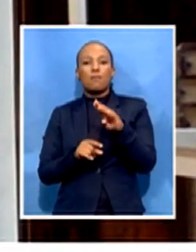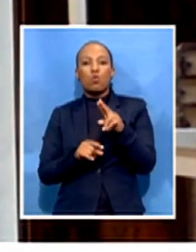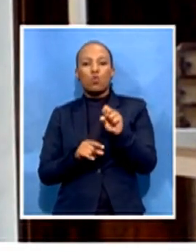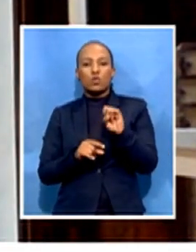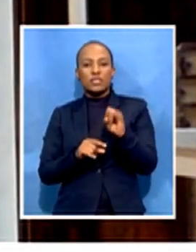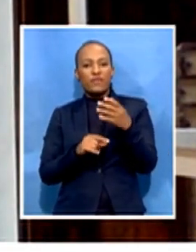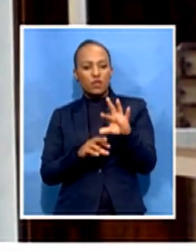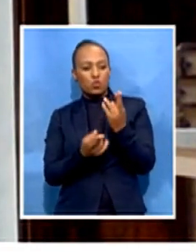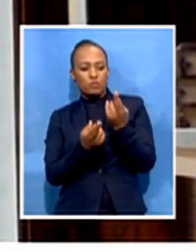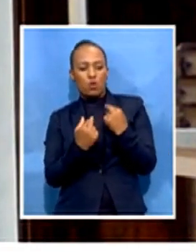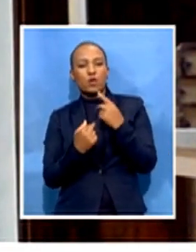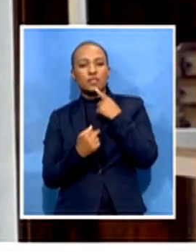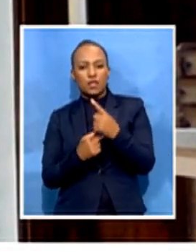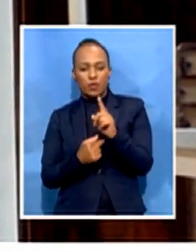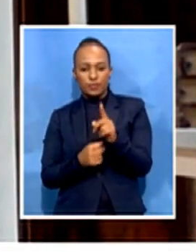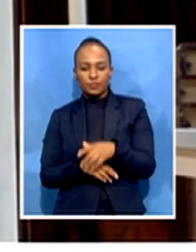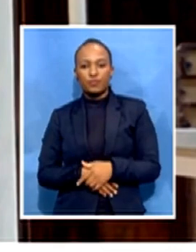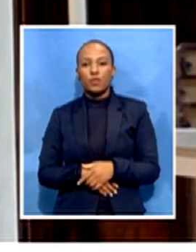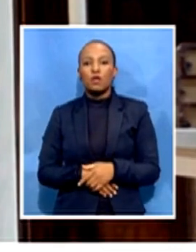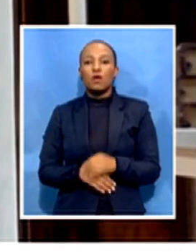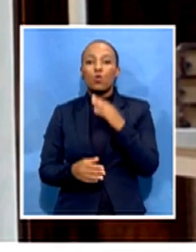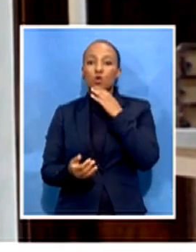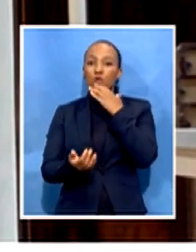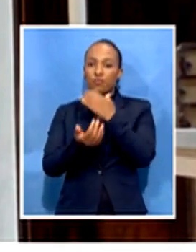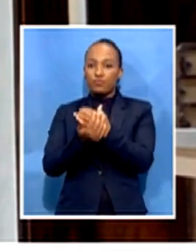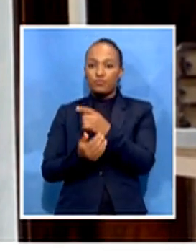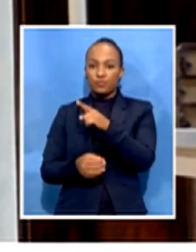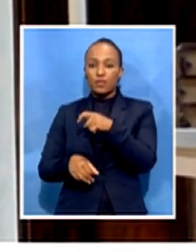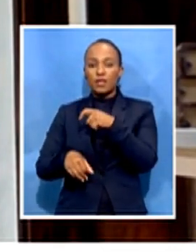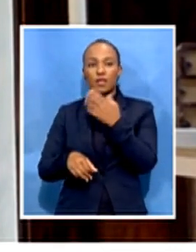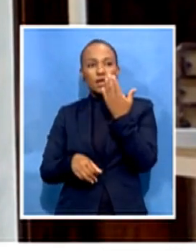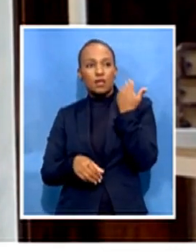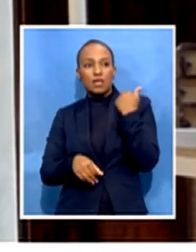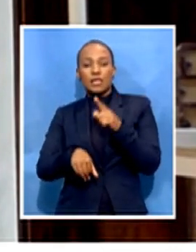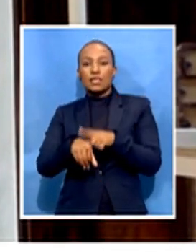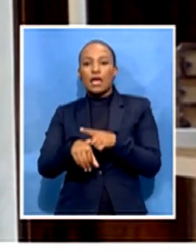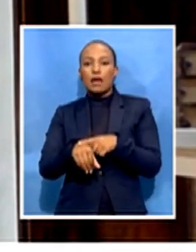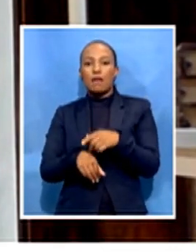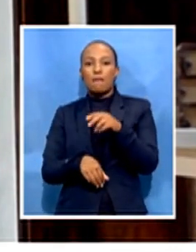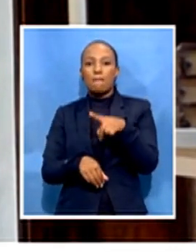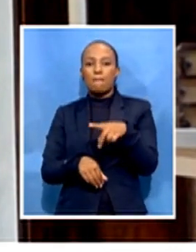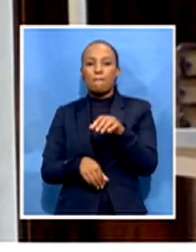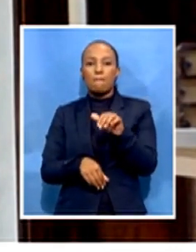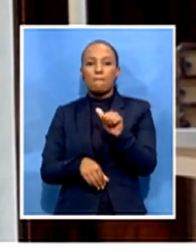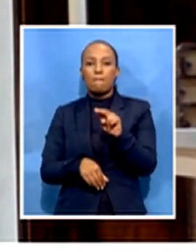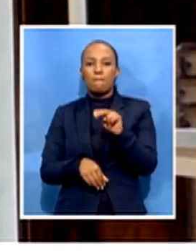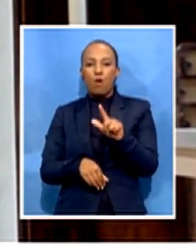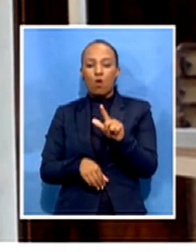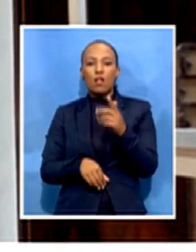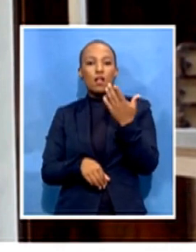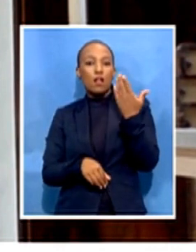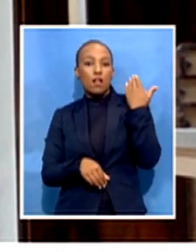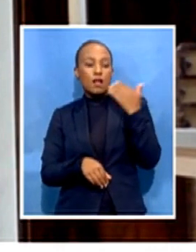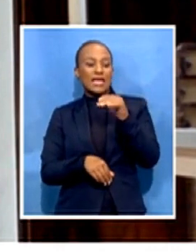facts. When Tom Moyane became the Commissioner of the South African Revenue Service, we went into a mess and